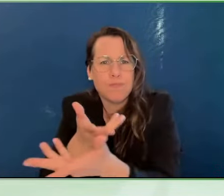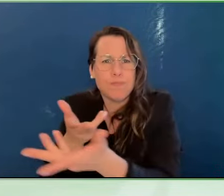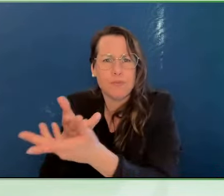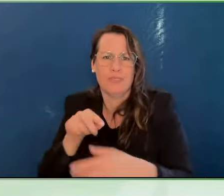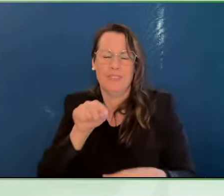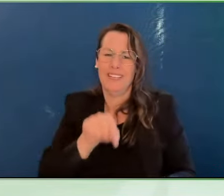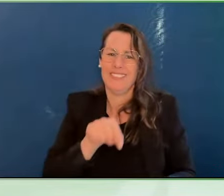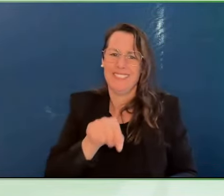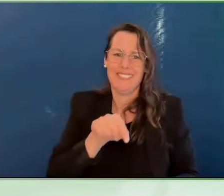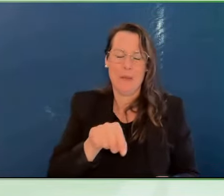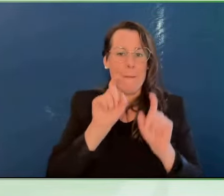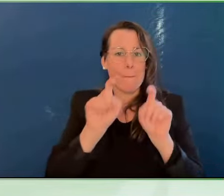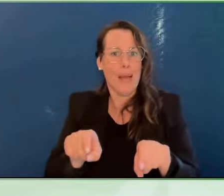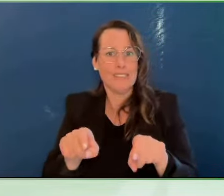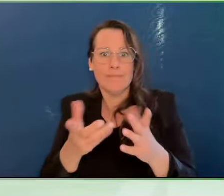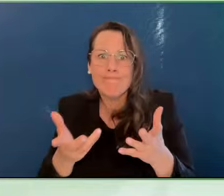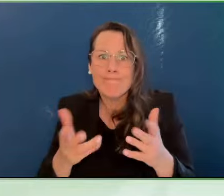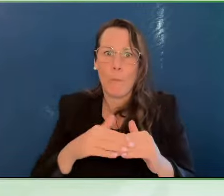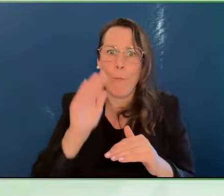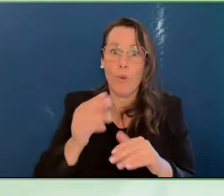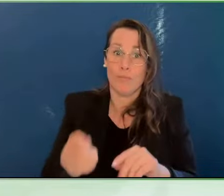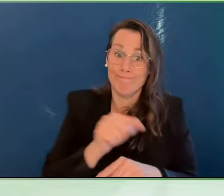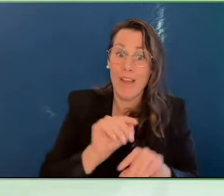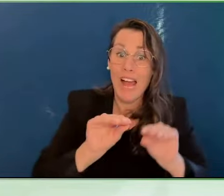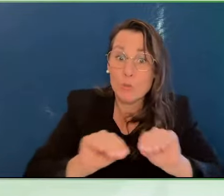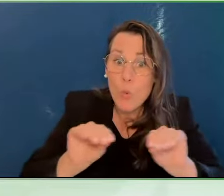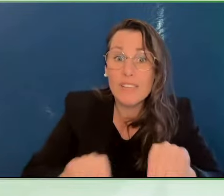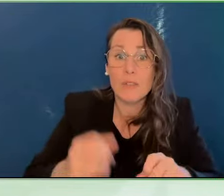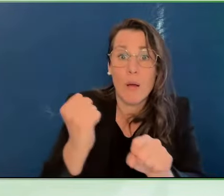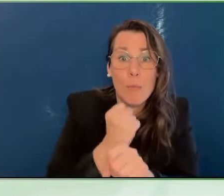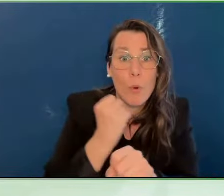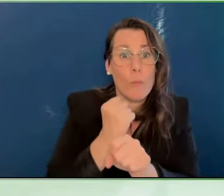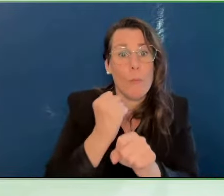us and let's see. And remember, Africa has a population of about